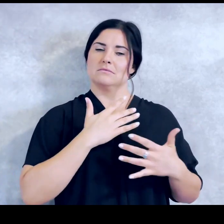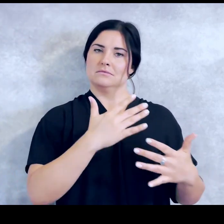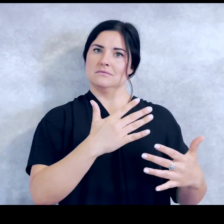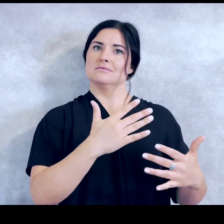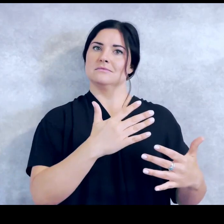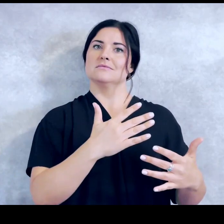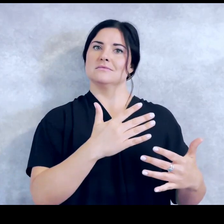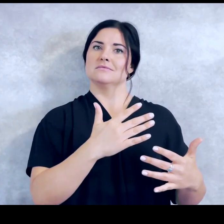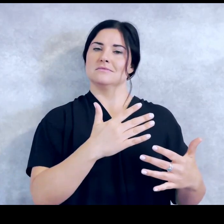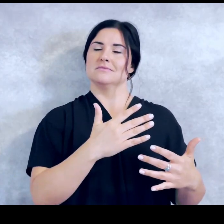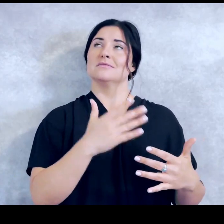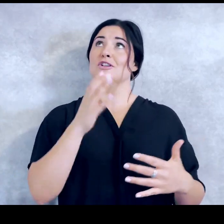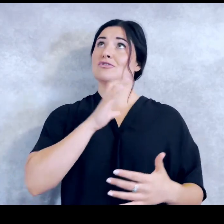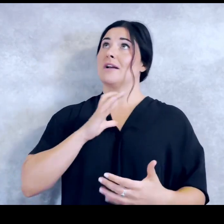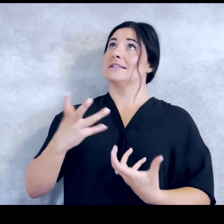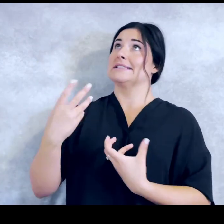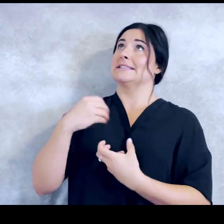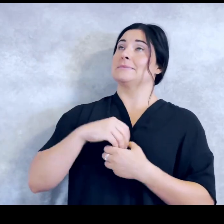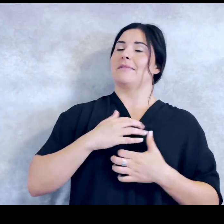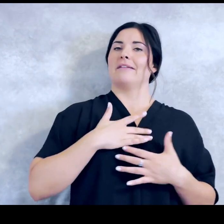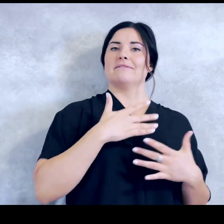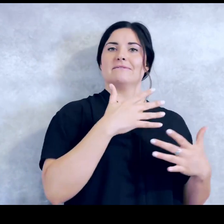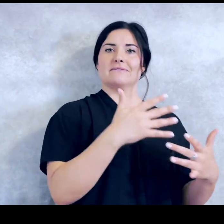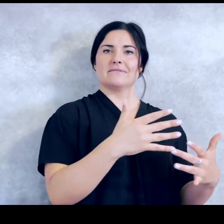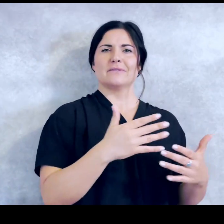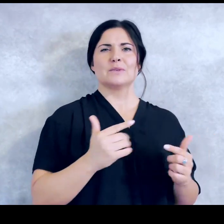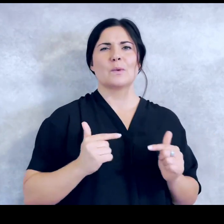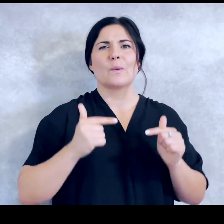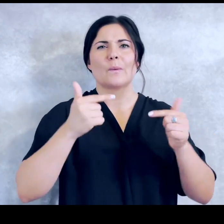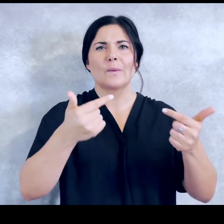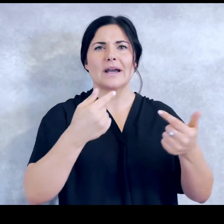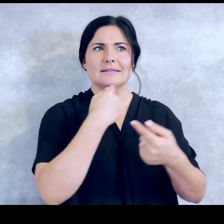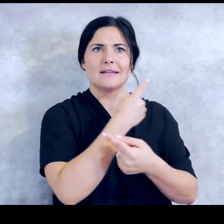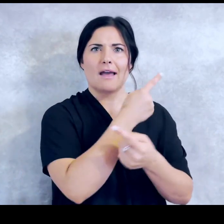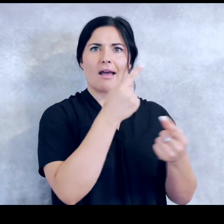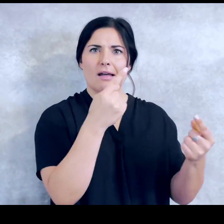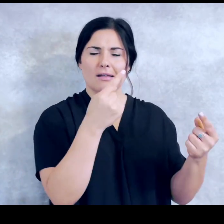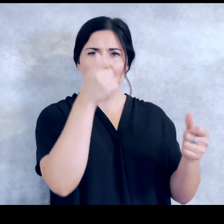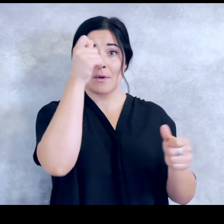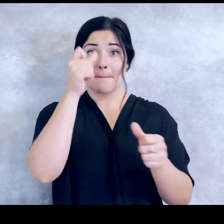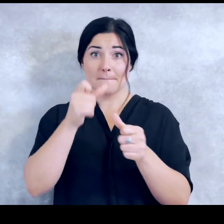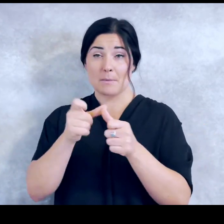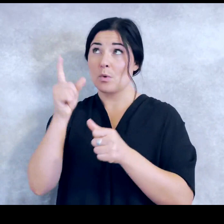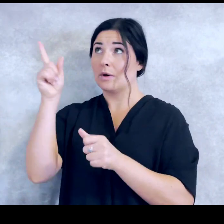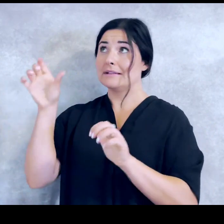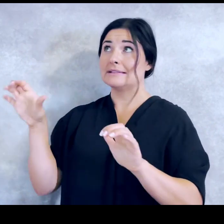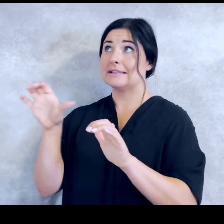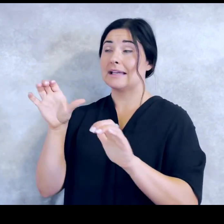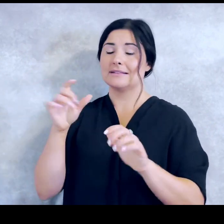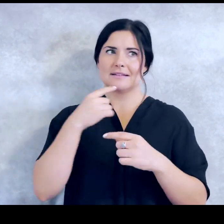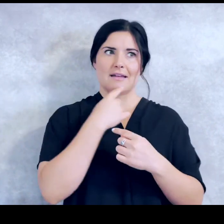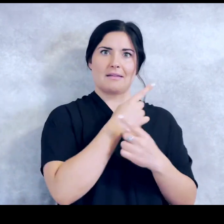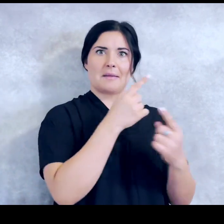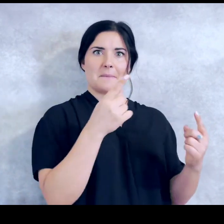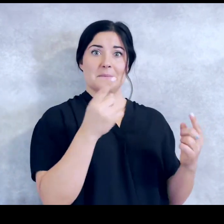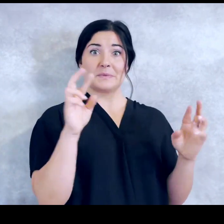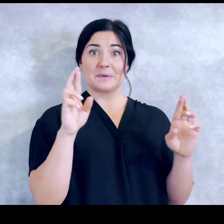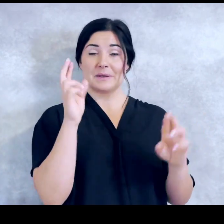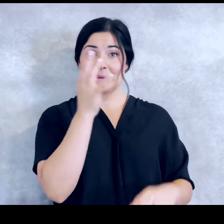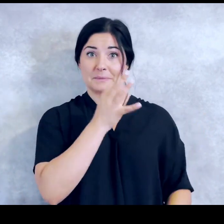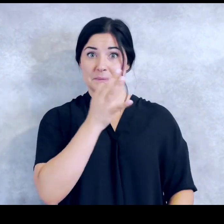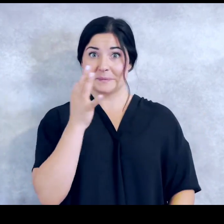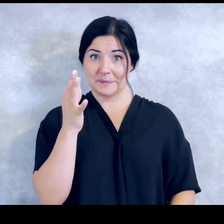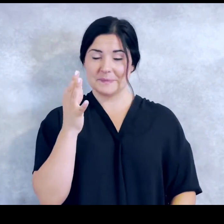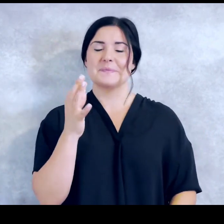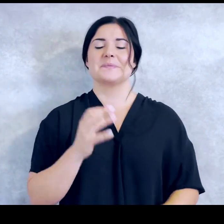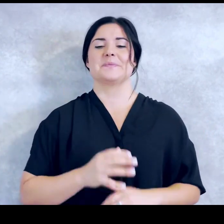for you to live as Christ. So go tell people about what I've done for you. Remember what I've done for you. Let's